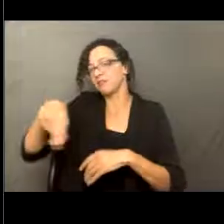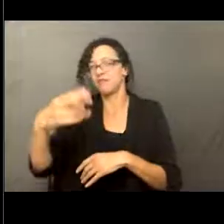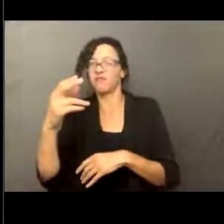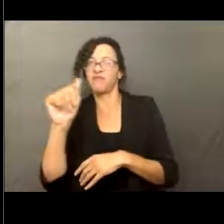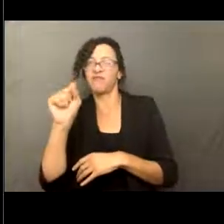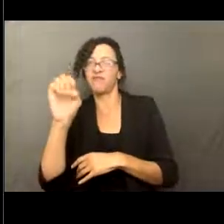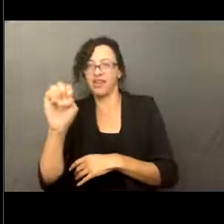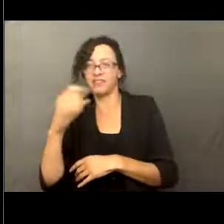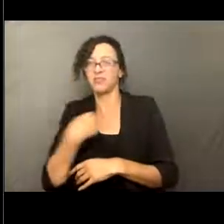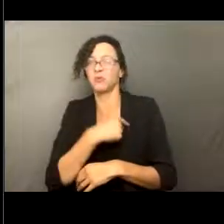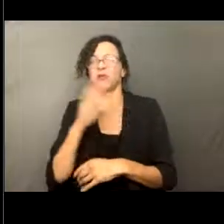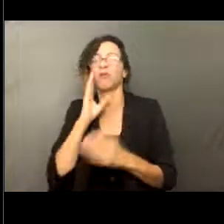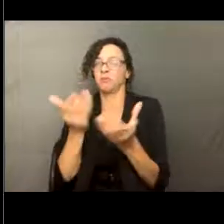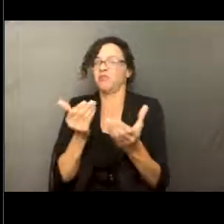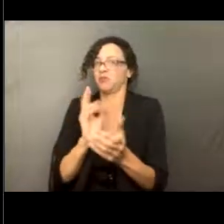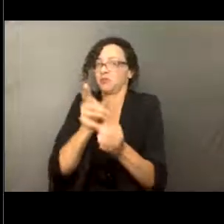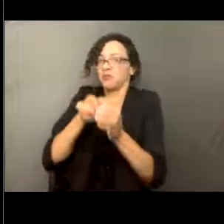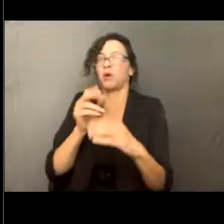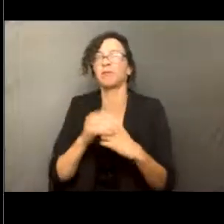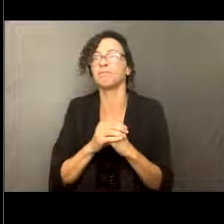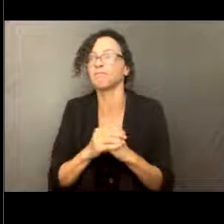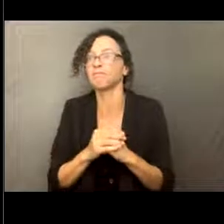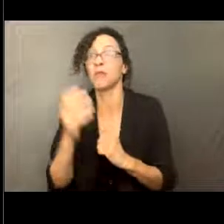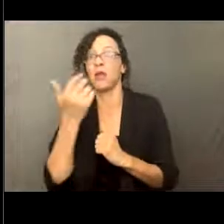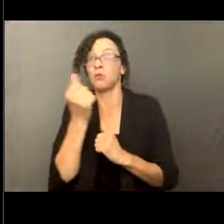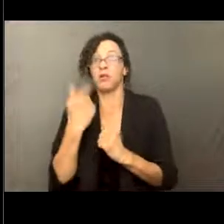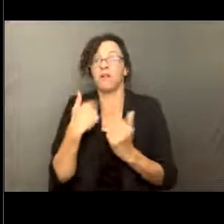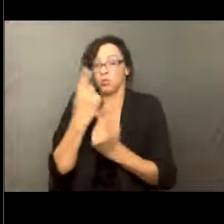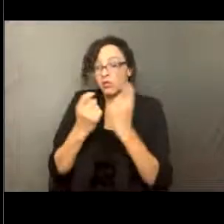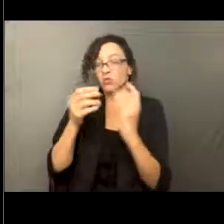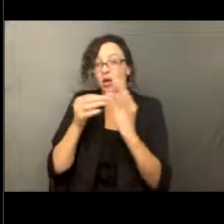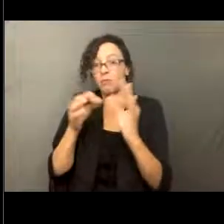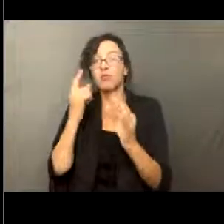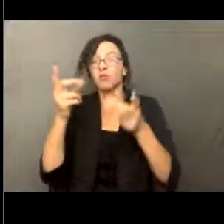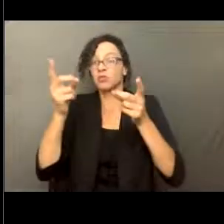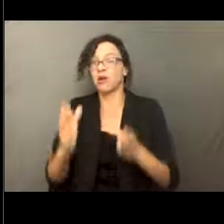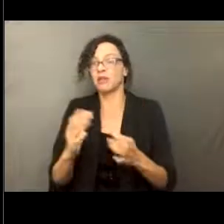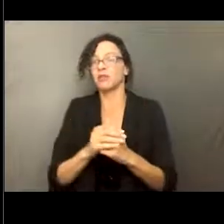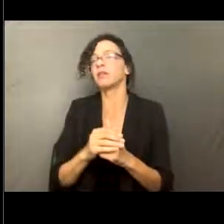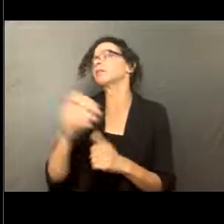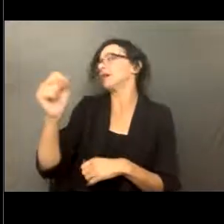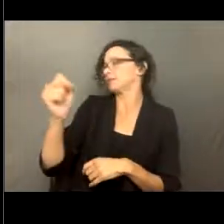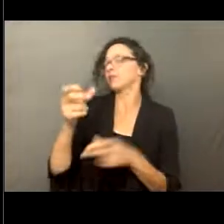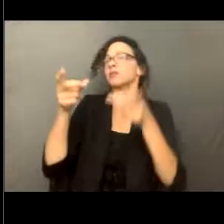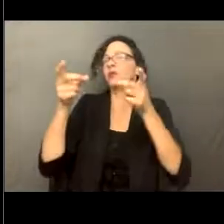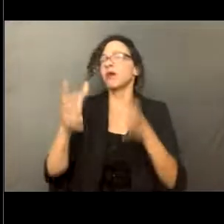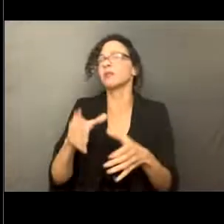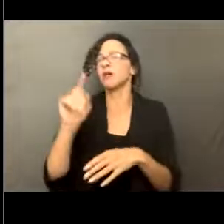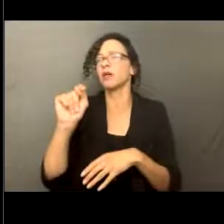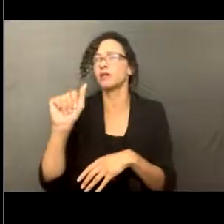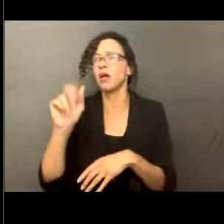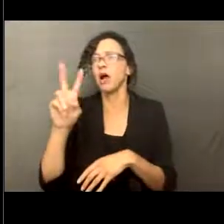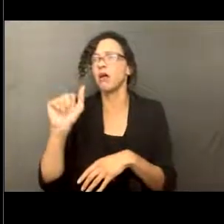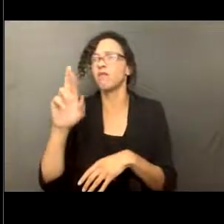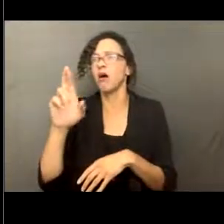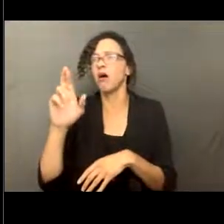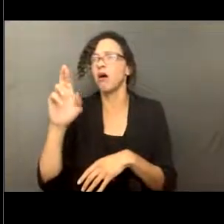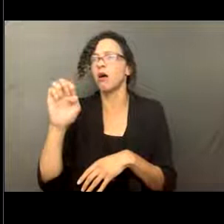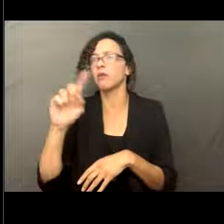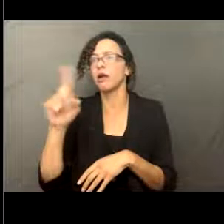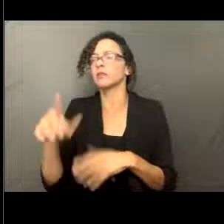Does anyone have any questions or comments for the director? Yes, Commissioner Norton. Director Tavares, I just wanted to commend you and your staff on